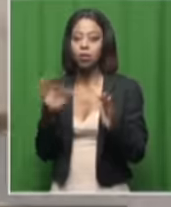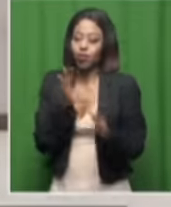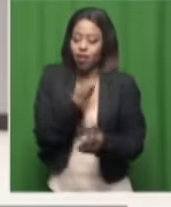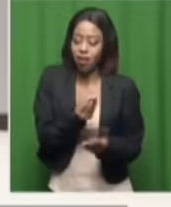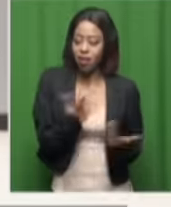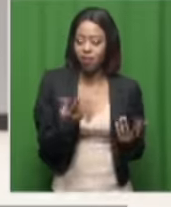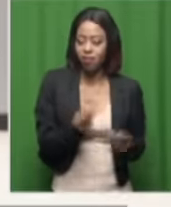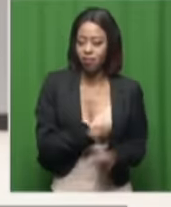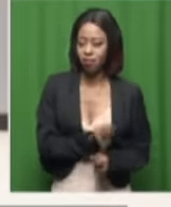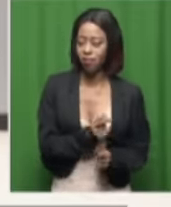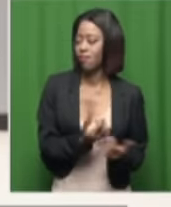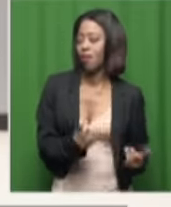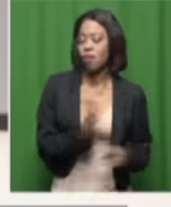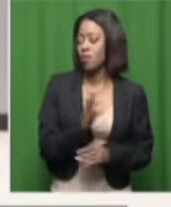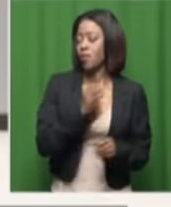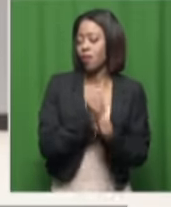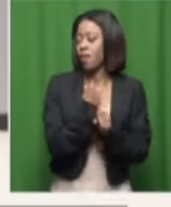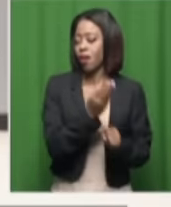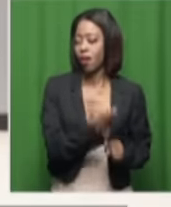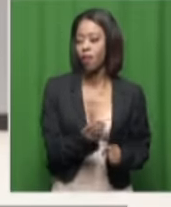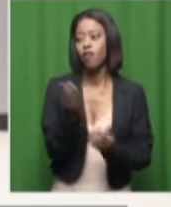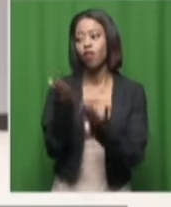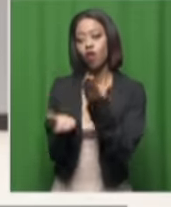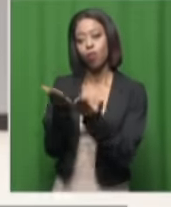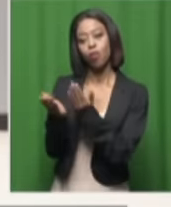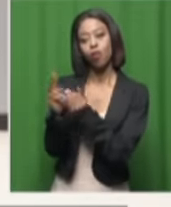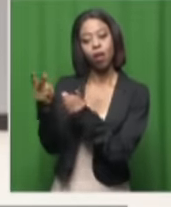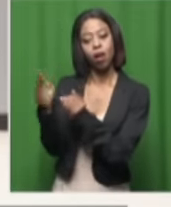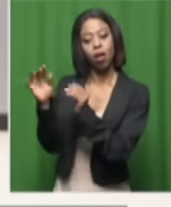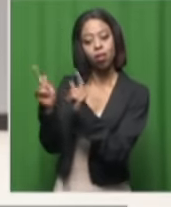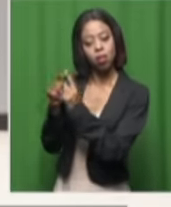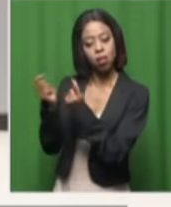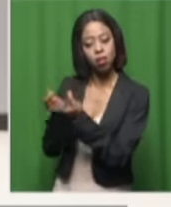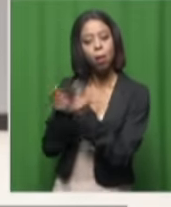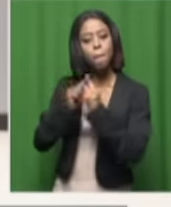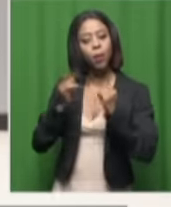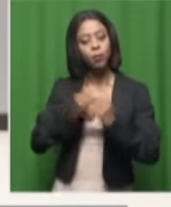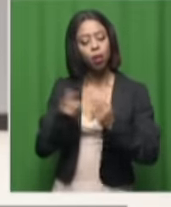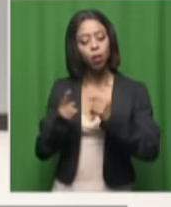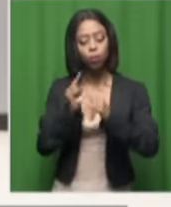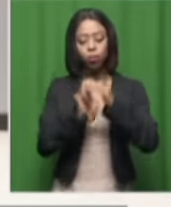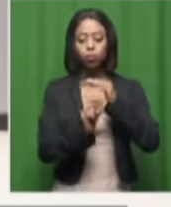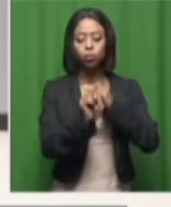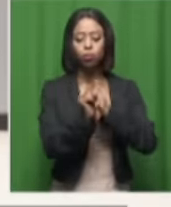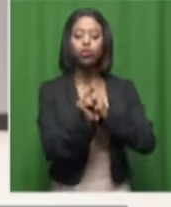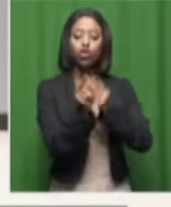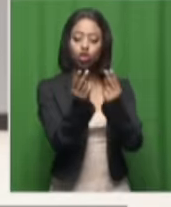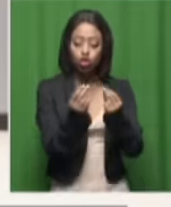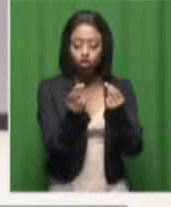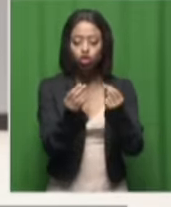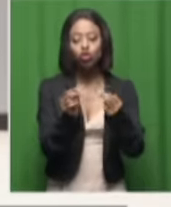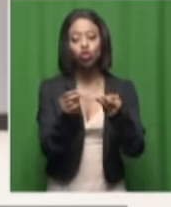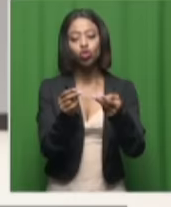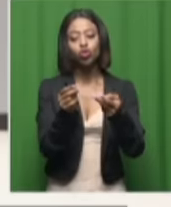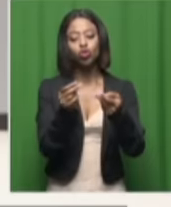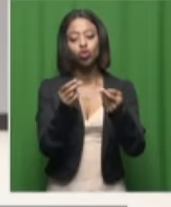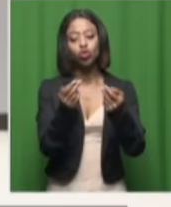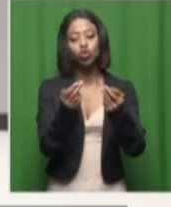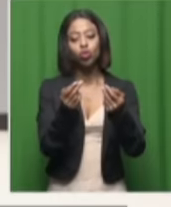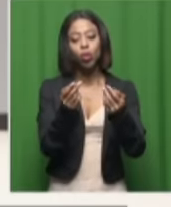least like the other contenders. But now we're going through a new chapter in the